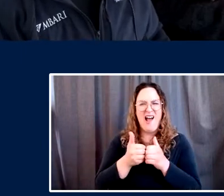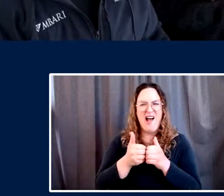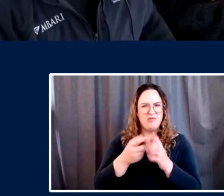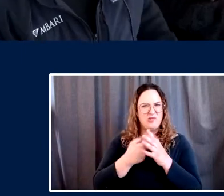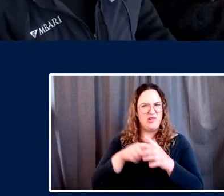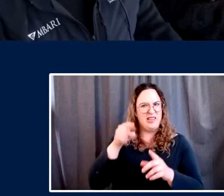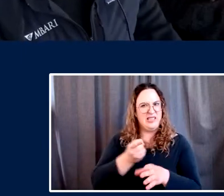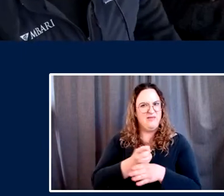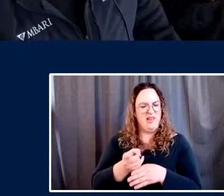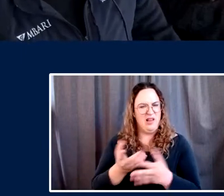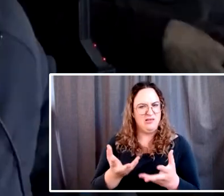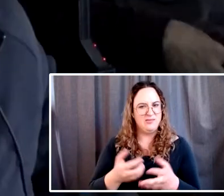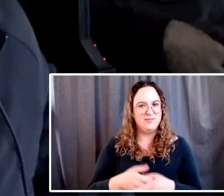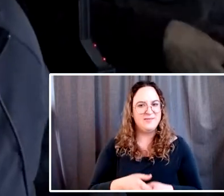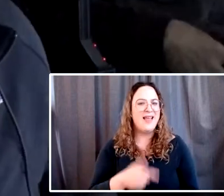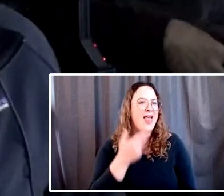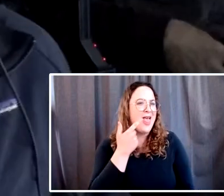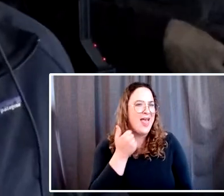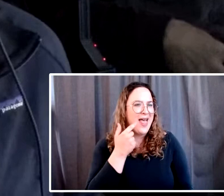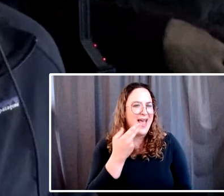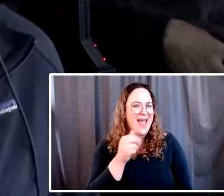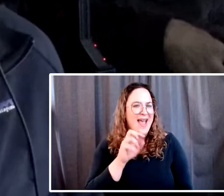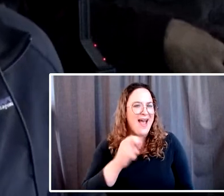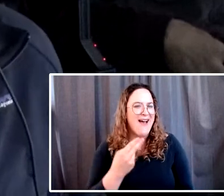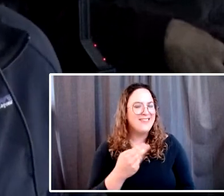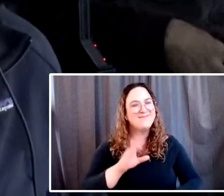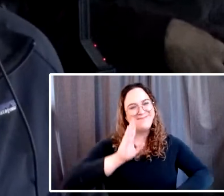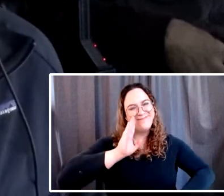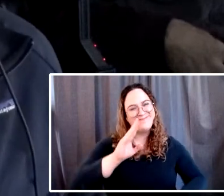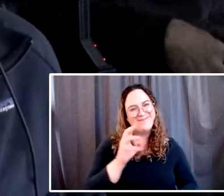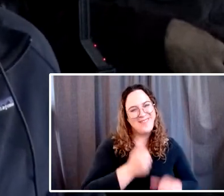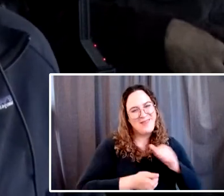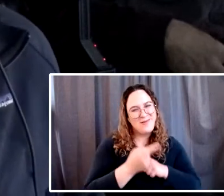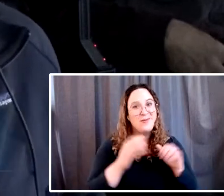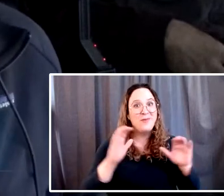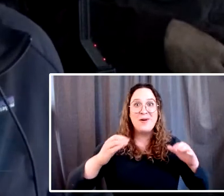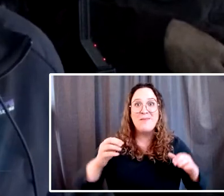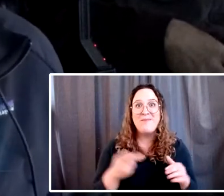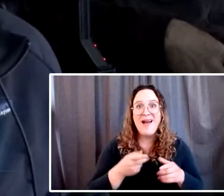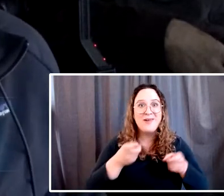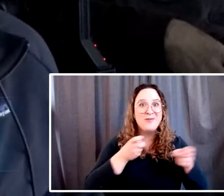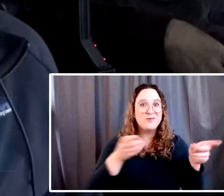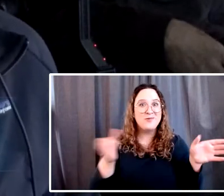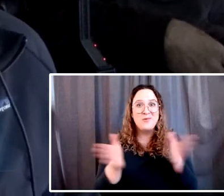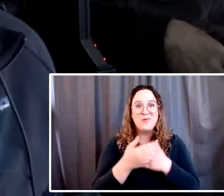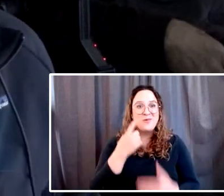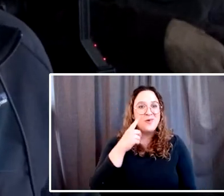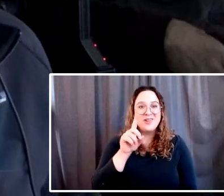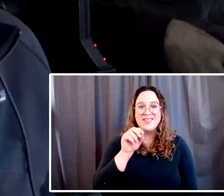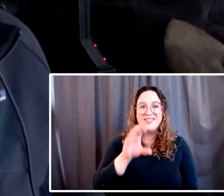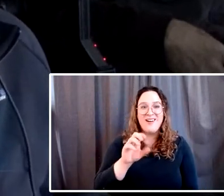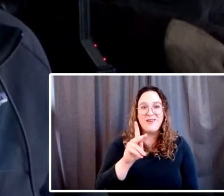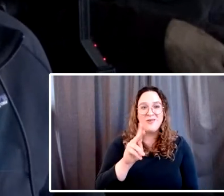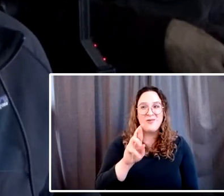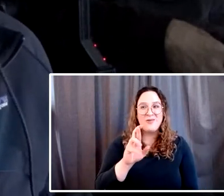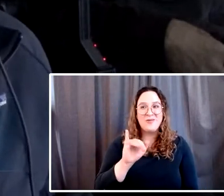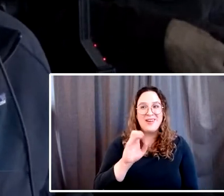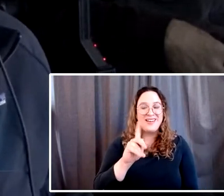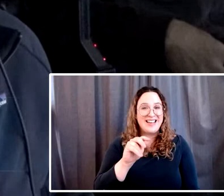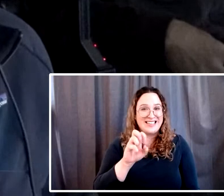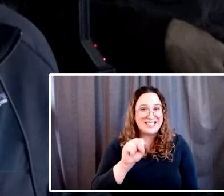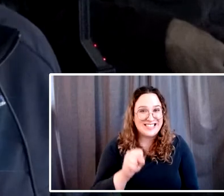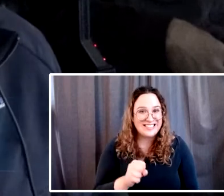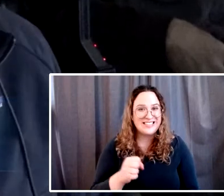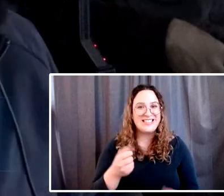Hi, Hannah, and hi, everybody. Welcome back to the ROV control room for the Dock Ricketts. I'm sitting here alongside Dr. Barry in the pilot's